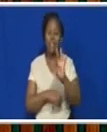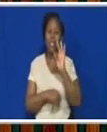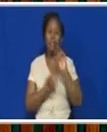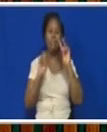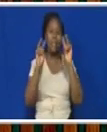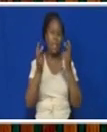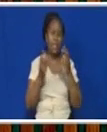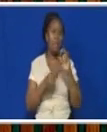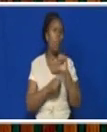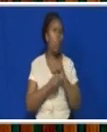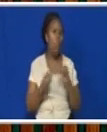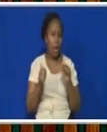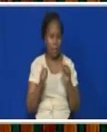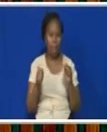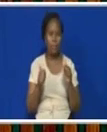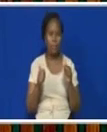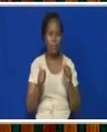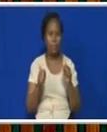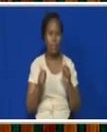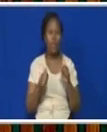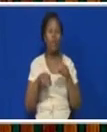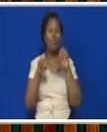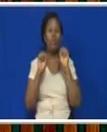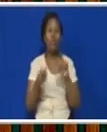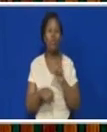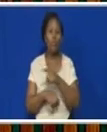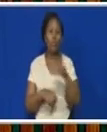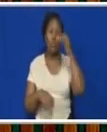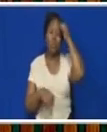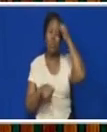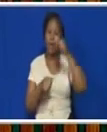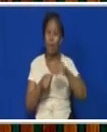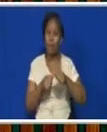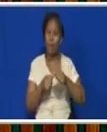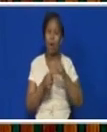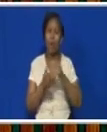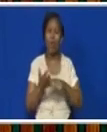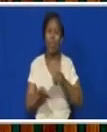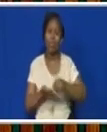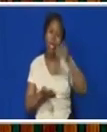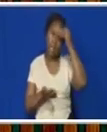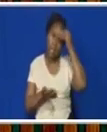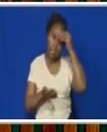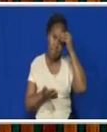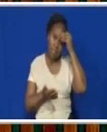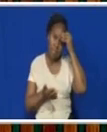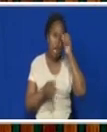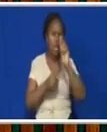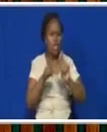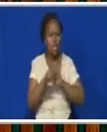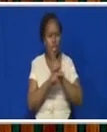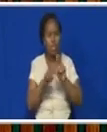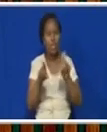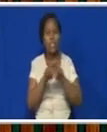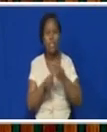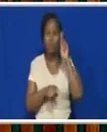theme correctly, you'll be able to remember what you learned and use that